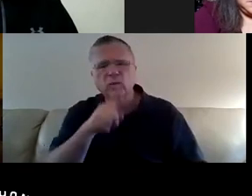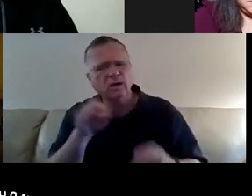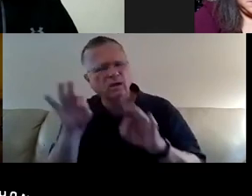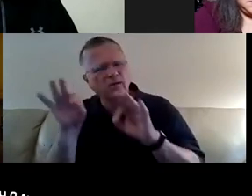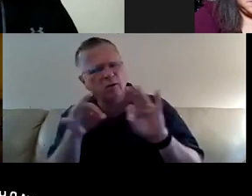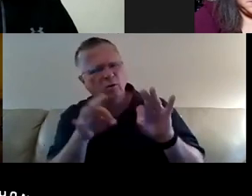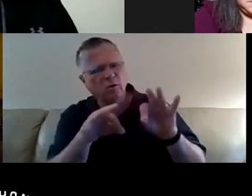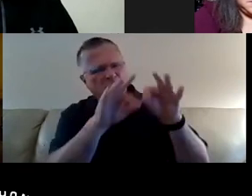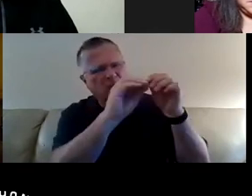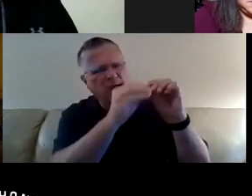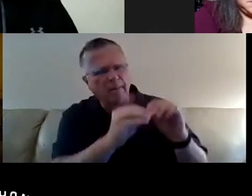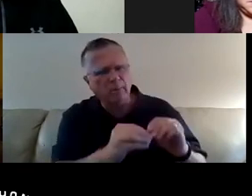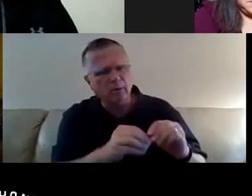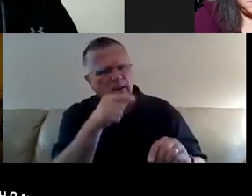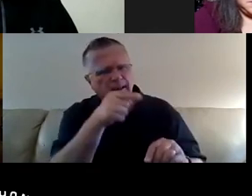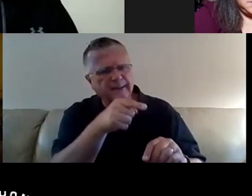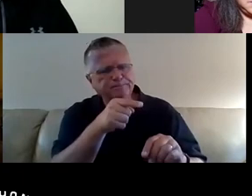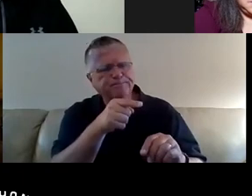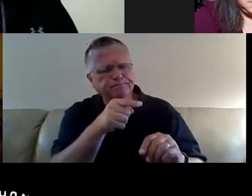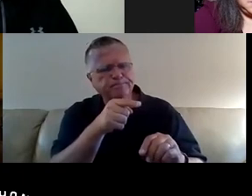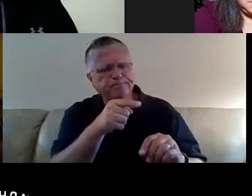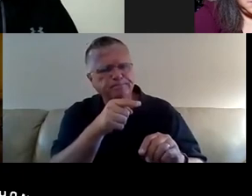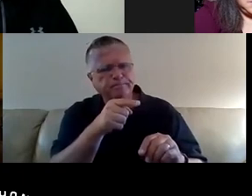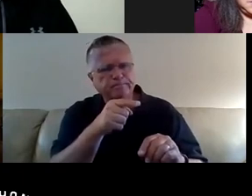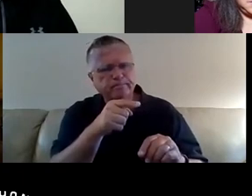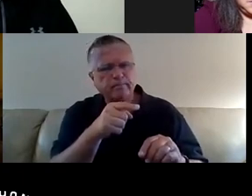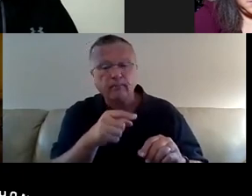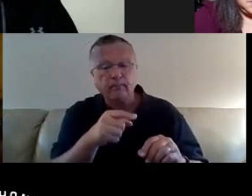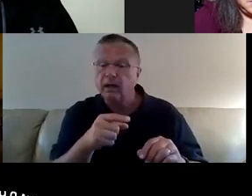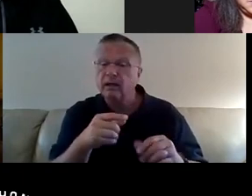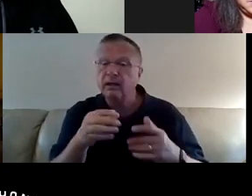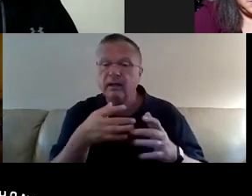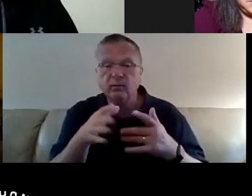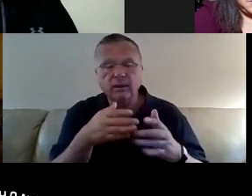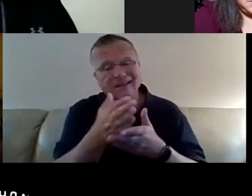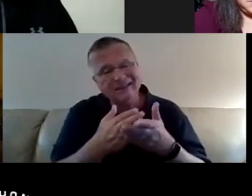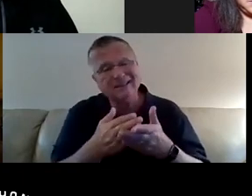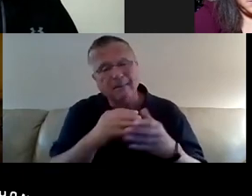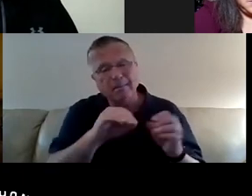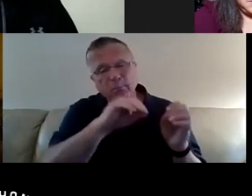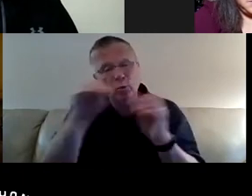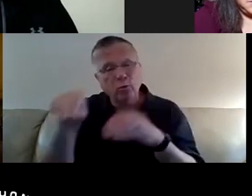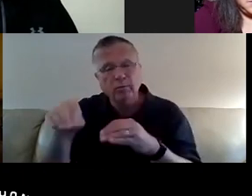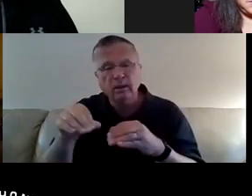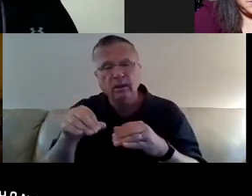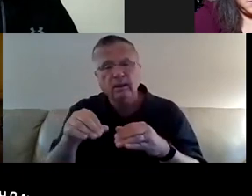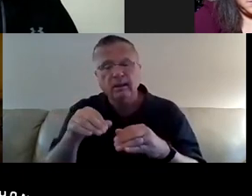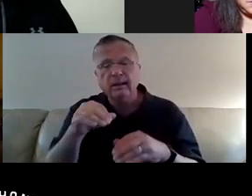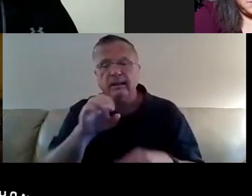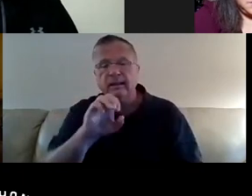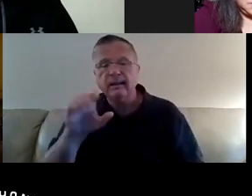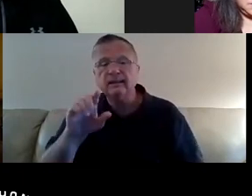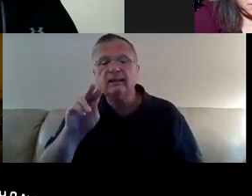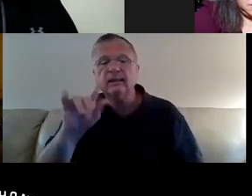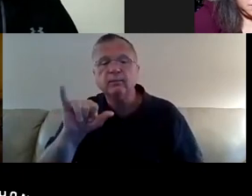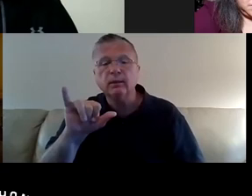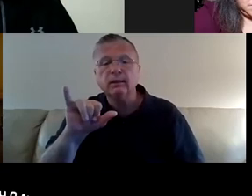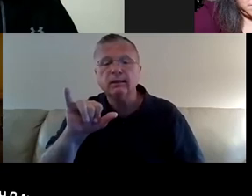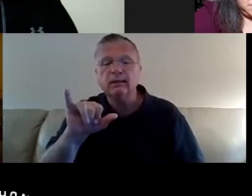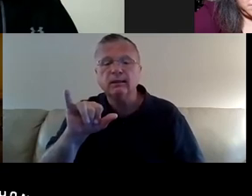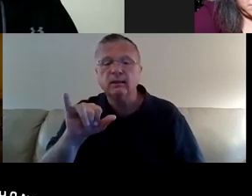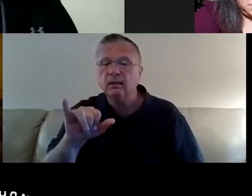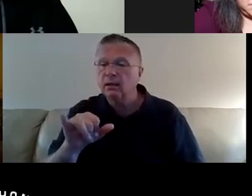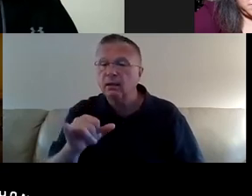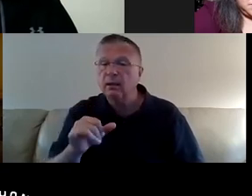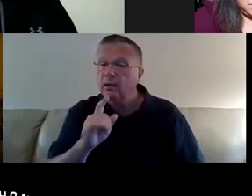numbers, because even though there has been some displacement before I was on council in East Liberty, there were